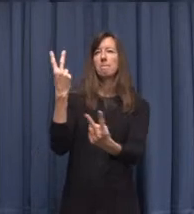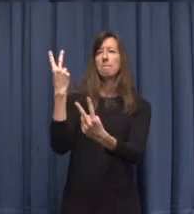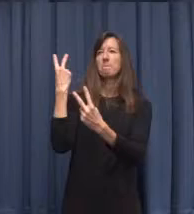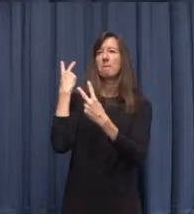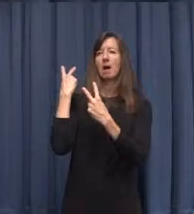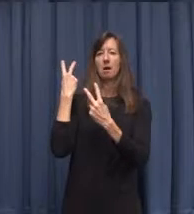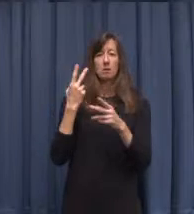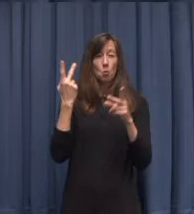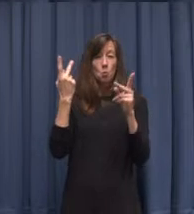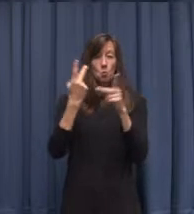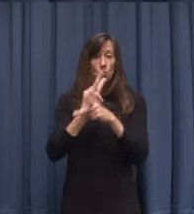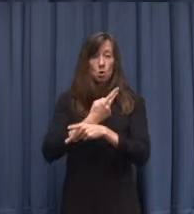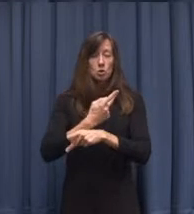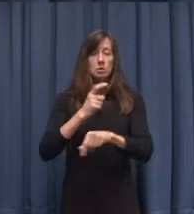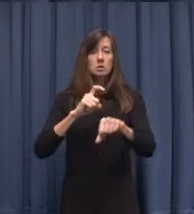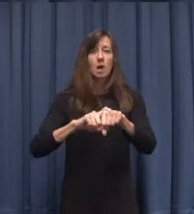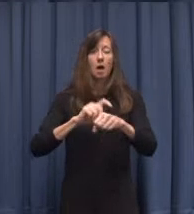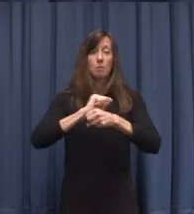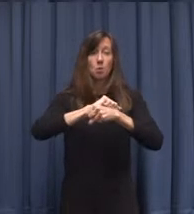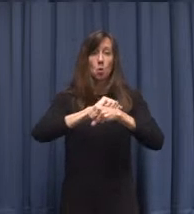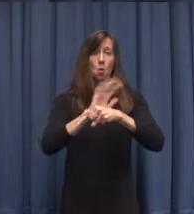many moments of